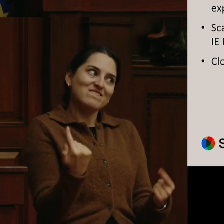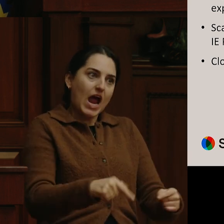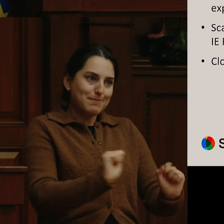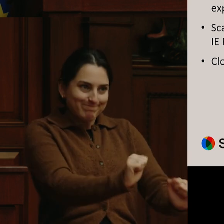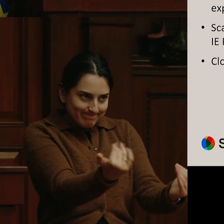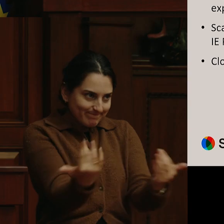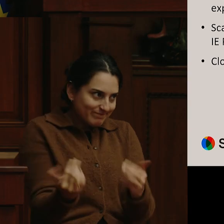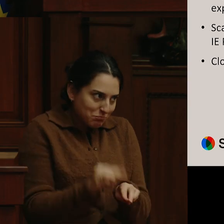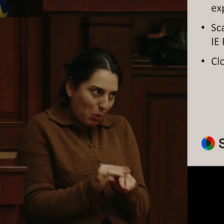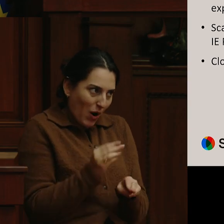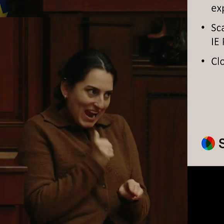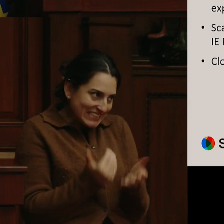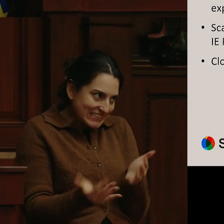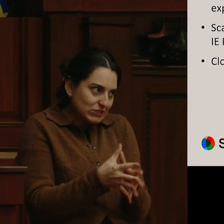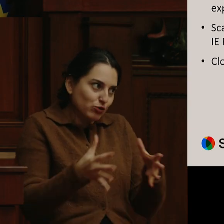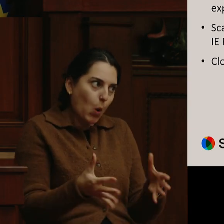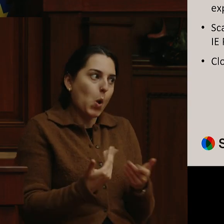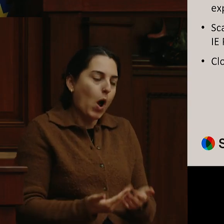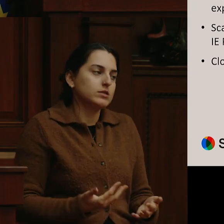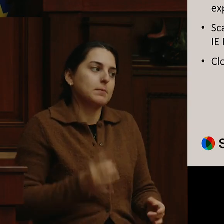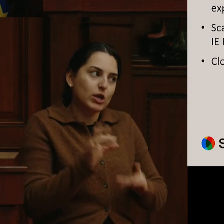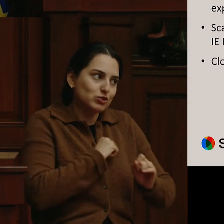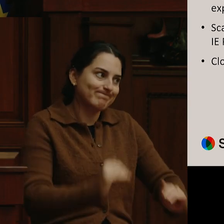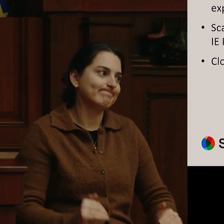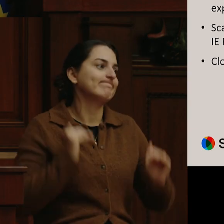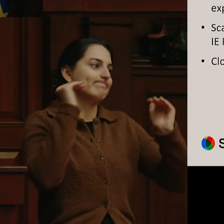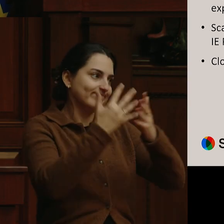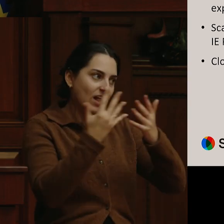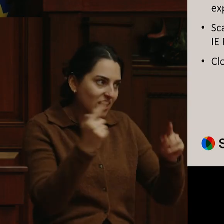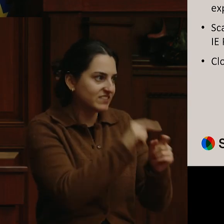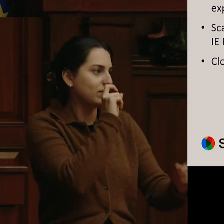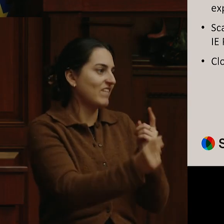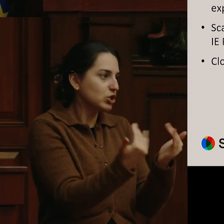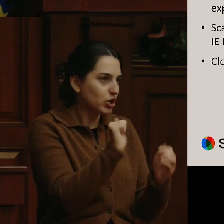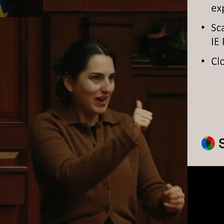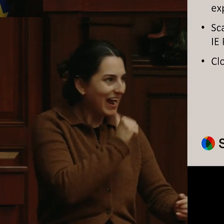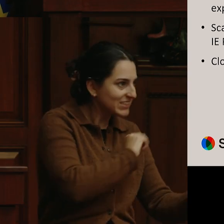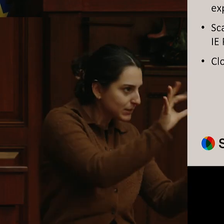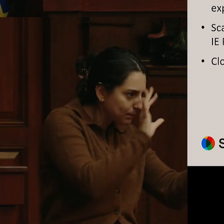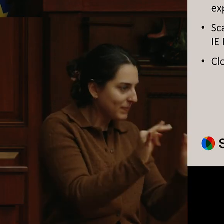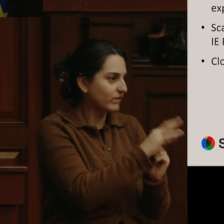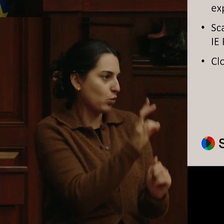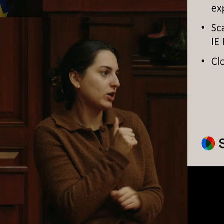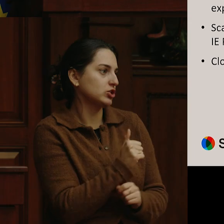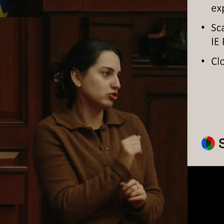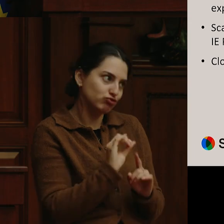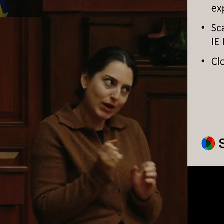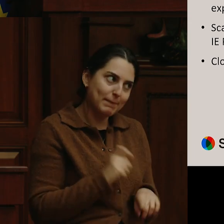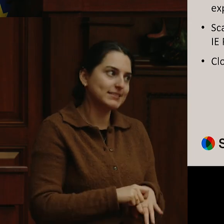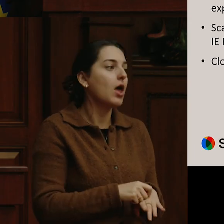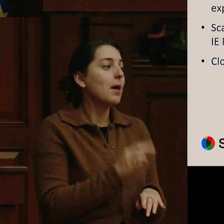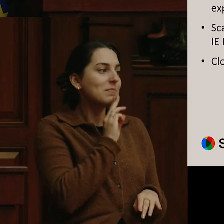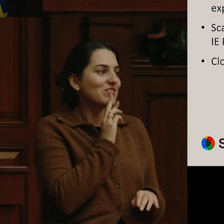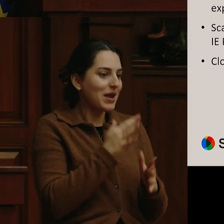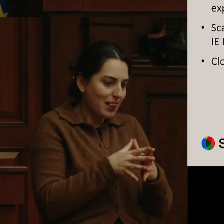now in the next 2 weeks. We really, really want to get as many healthcare professionals in these areas filling out that survey. Again, greater